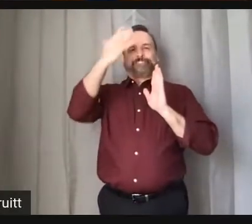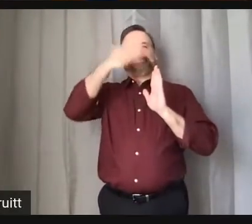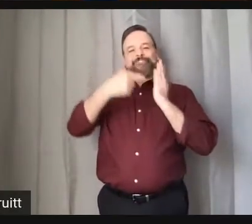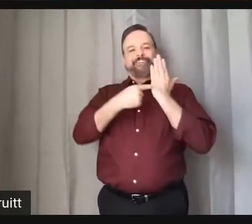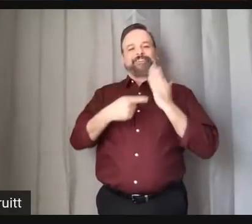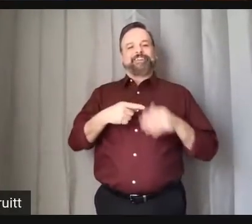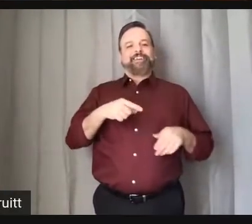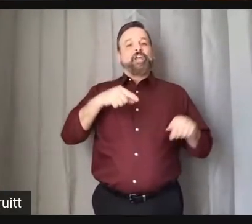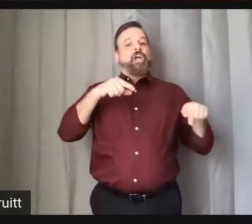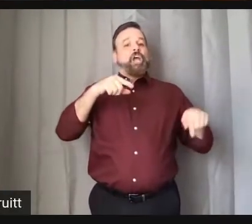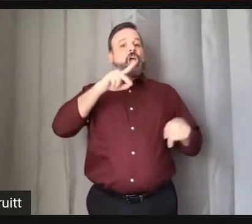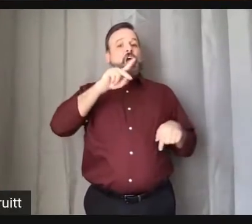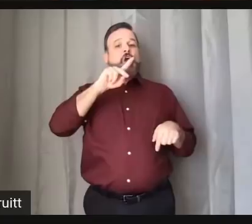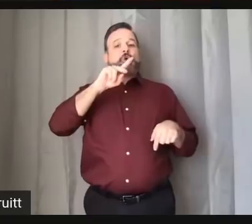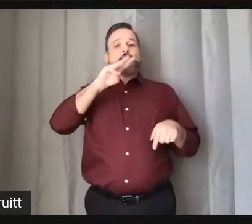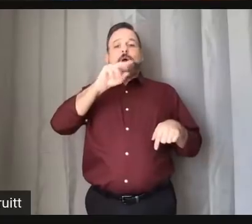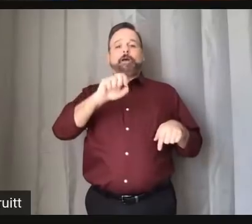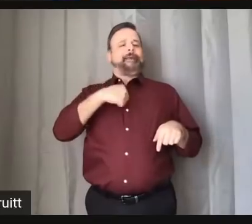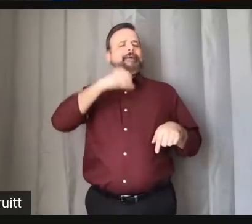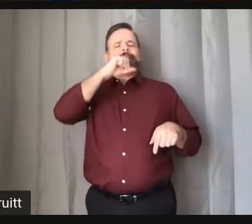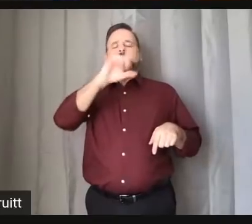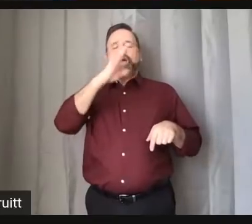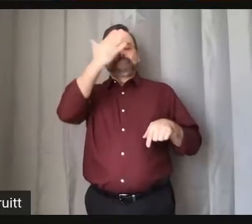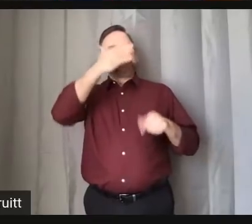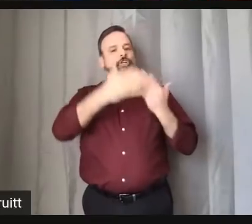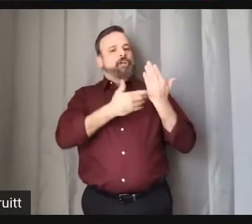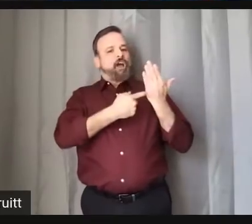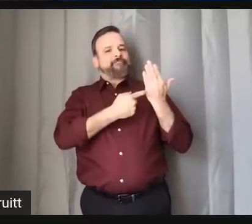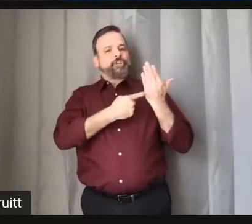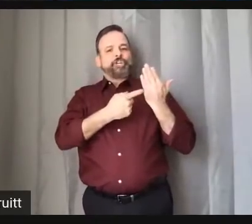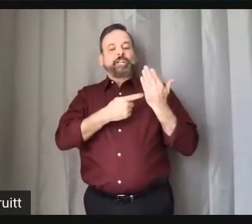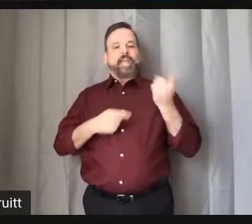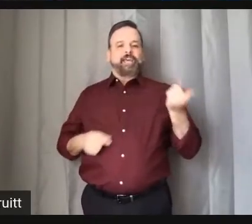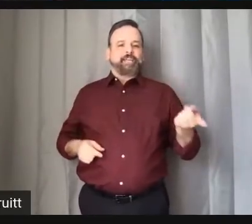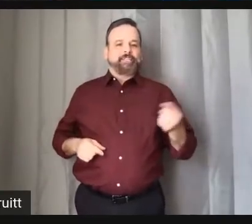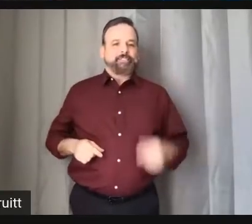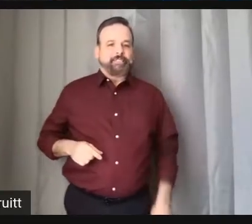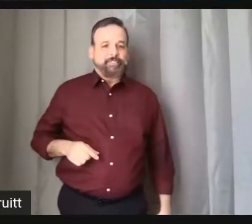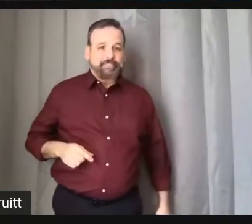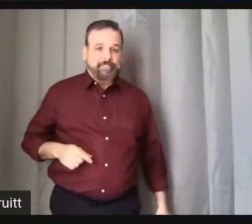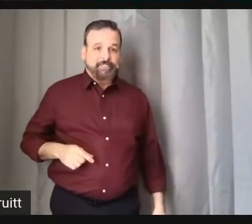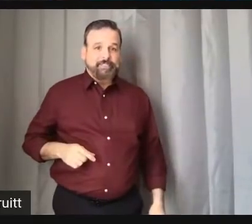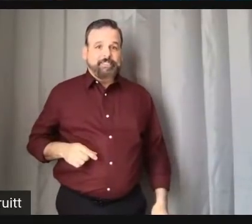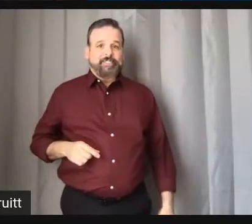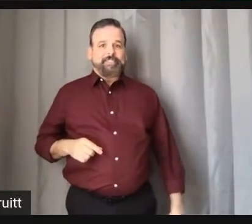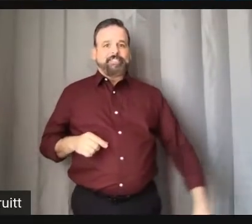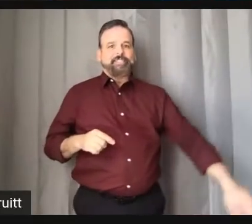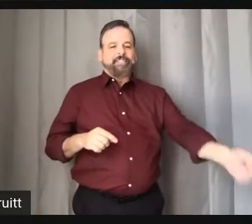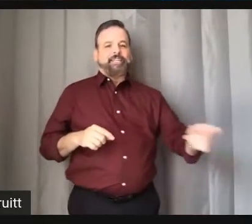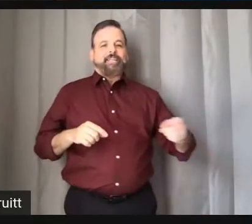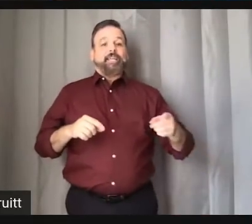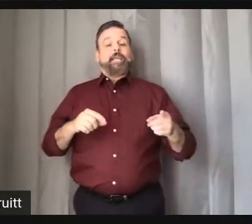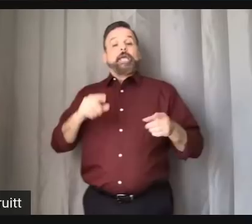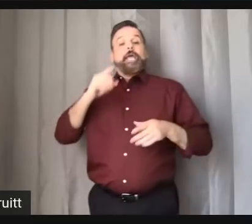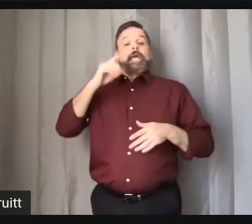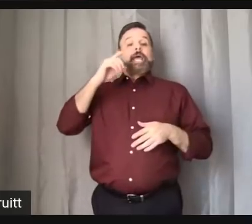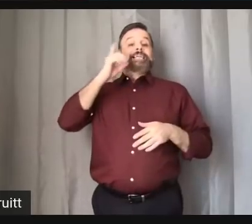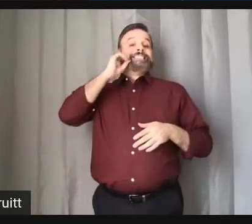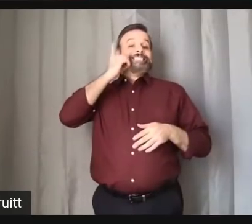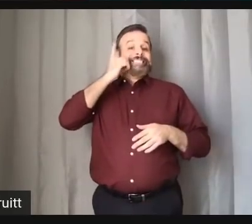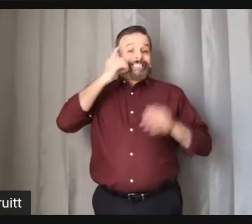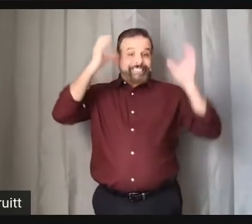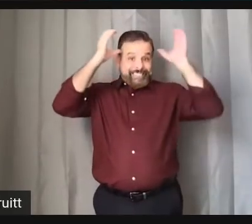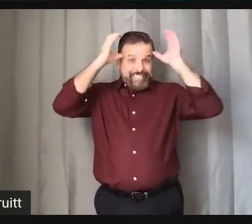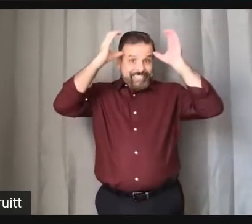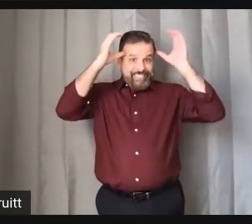Kwame, how about you? I love your cover so much. Yeah. Oh my God. Disney and Eric Wilkerson, the cover artist,